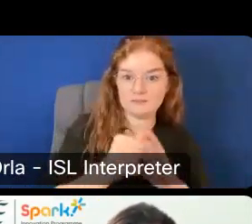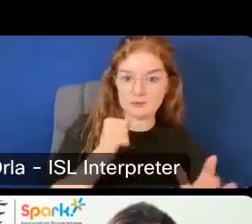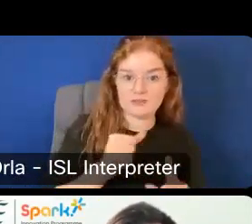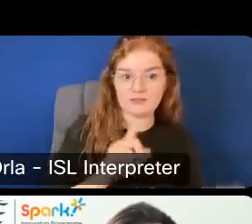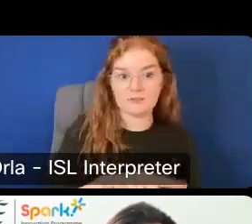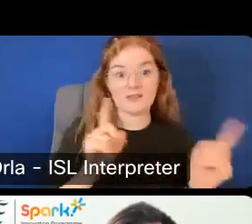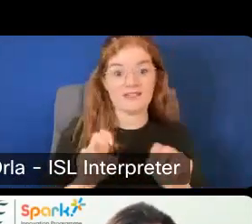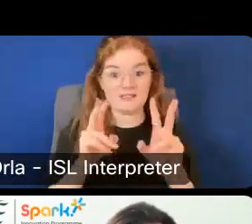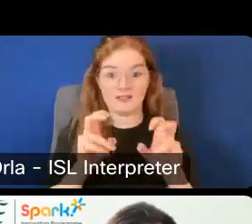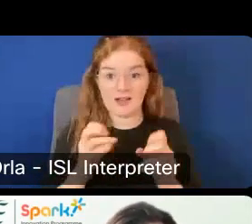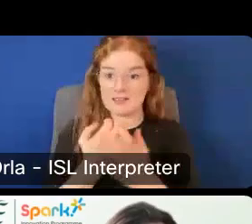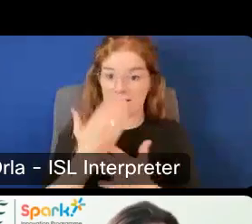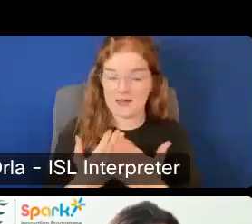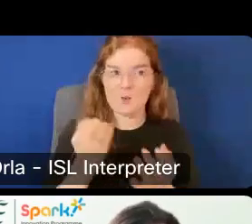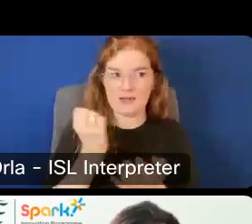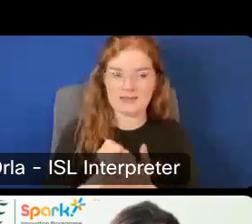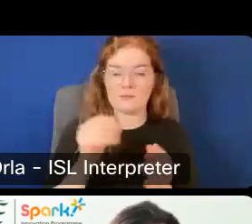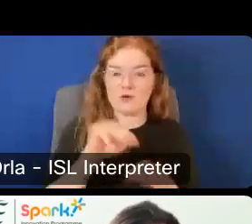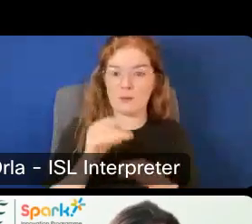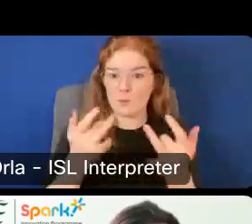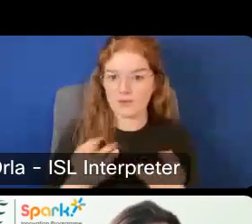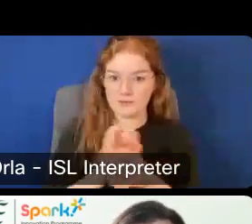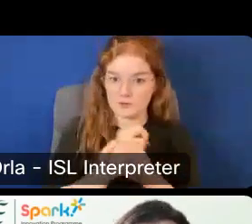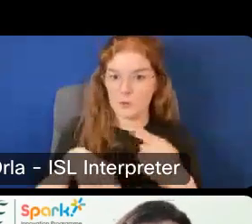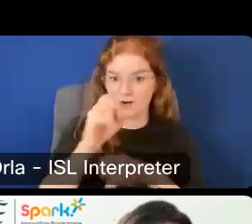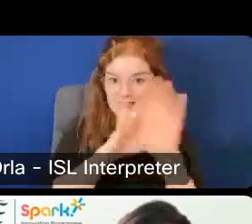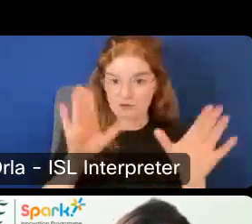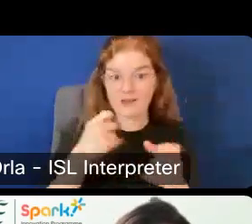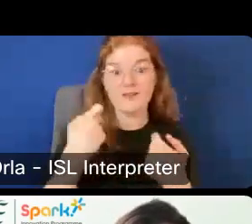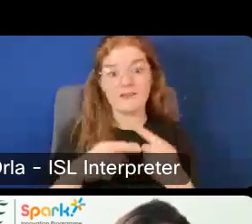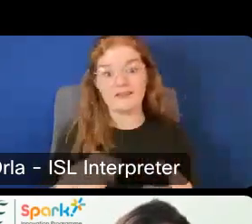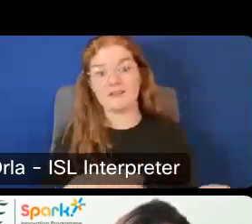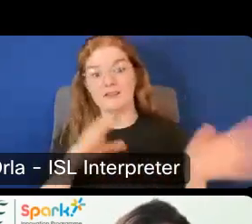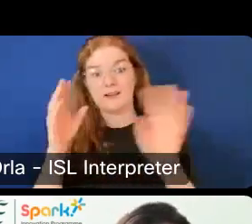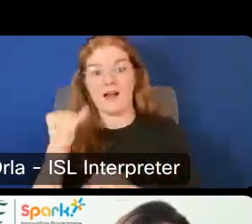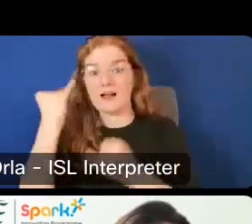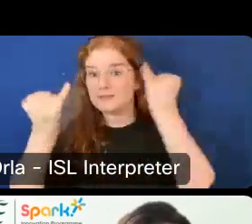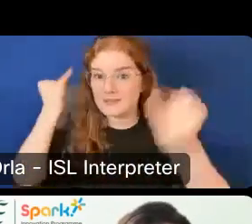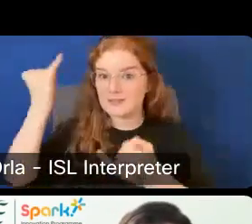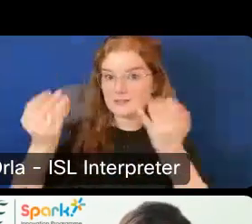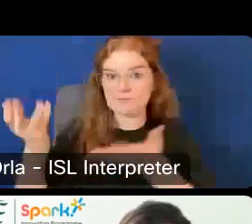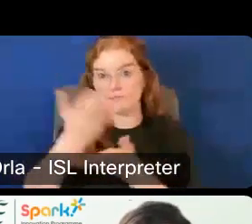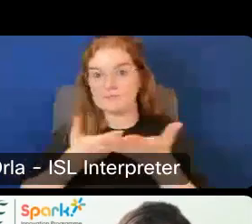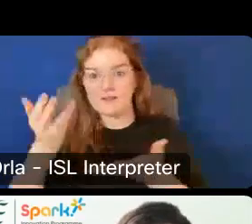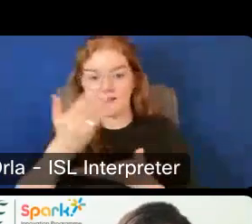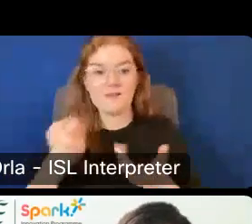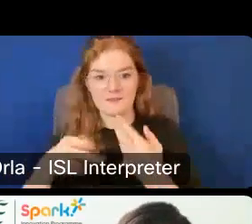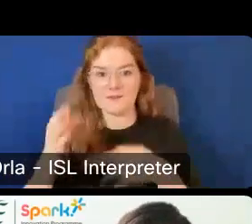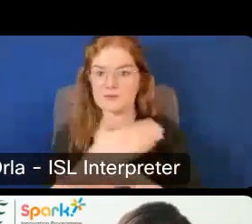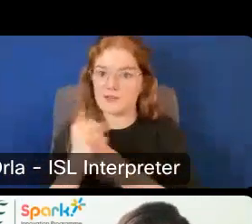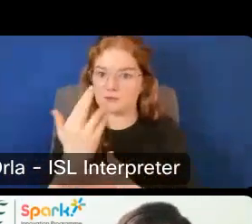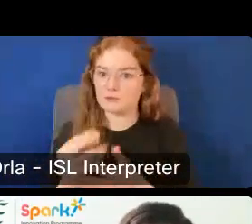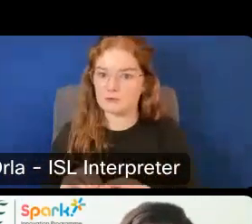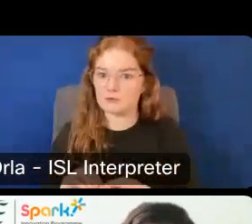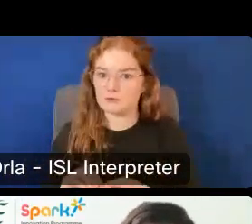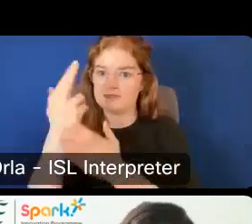that problem and that challenge really well, and then ideating. And then that's when you just start to design things right. So